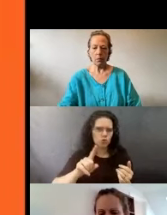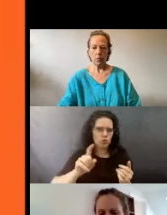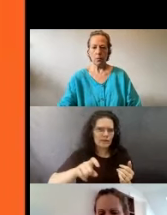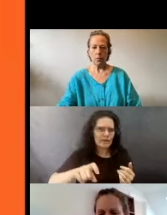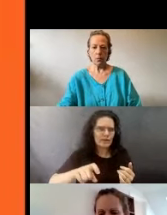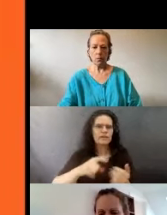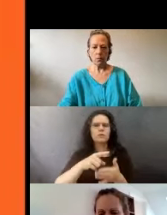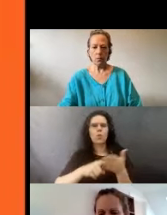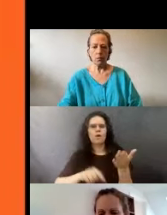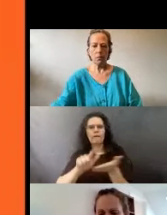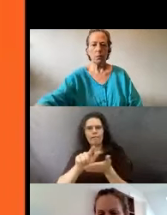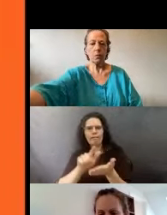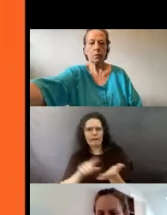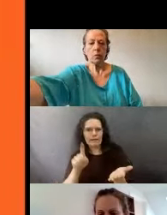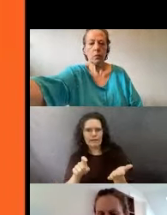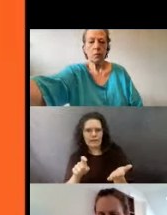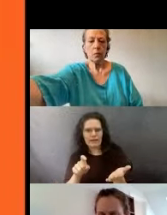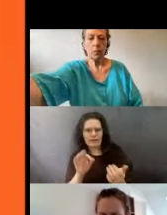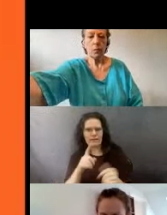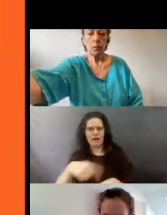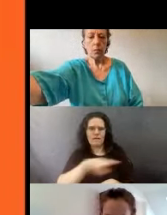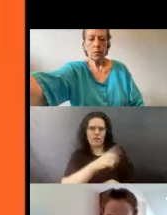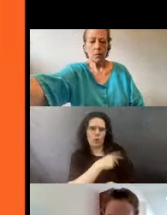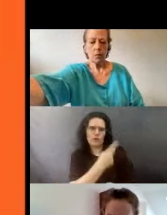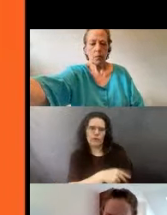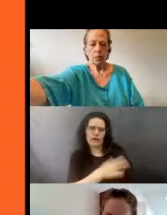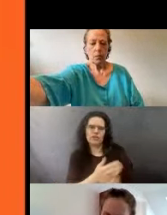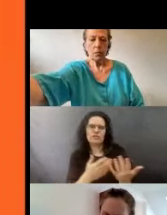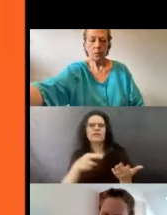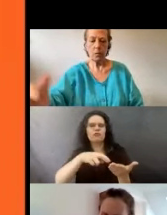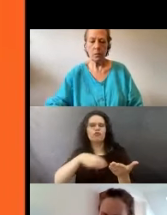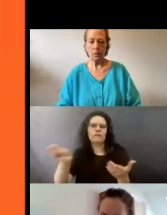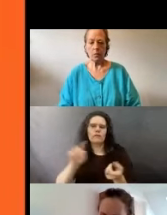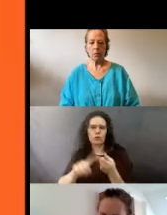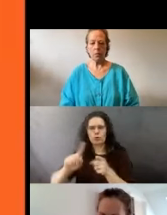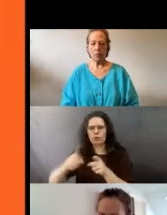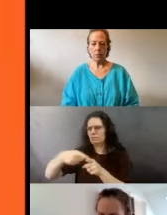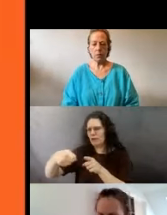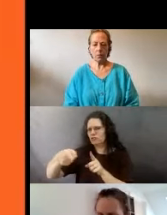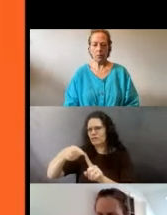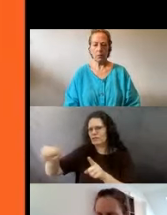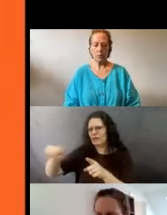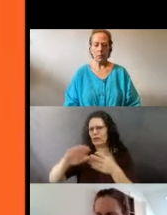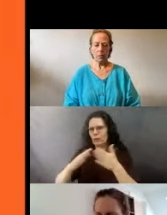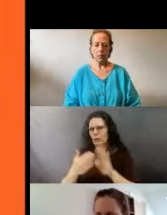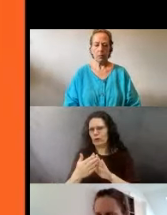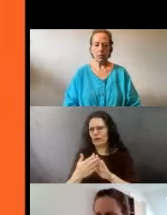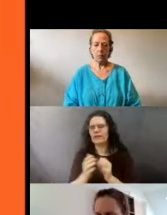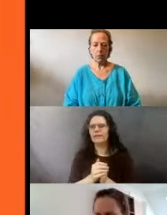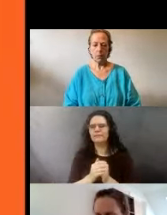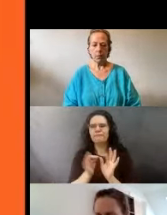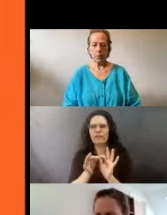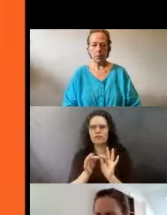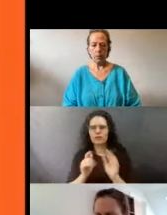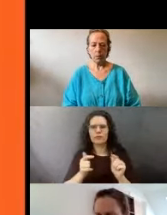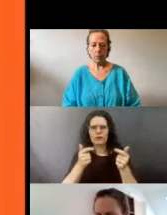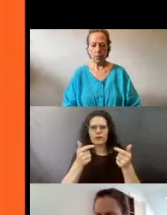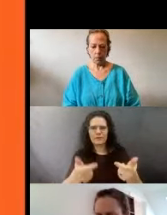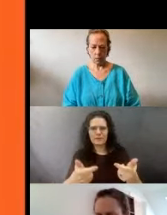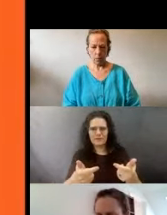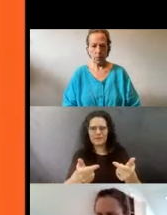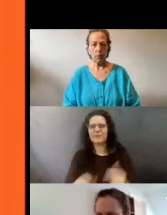and make them able to refer out to legal specialists in the community. Medical legal partnerships also engage